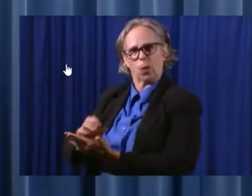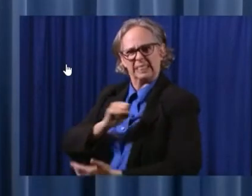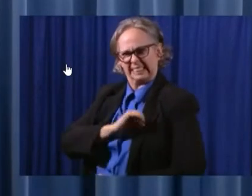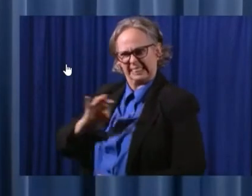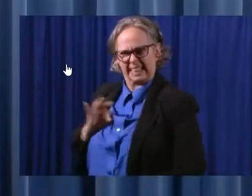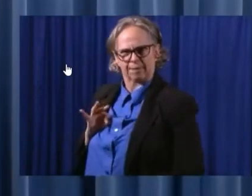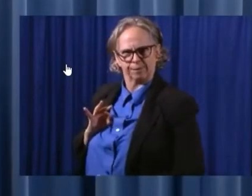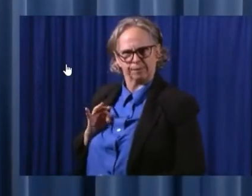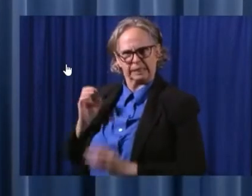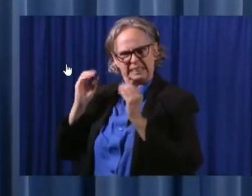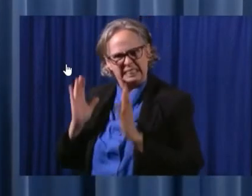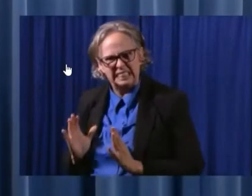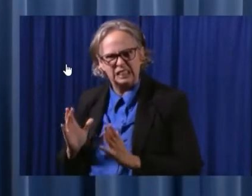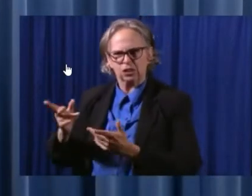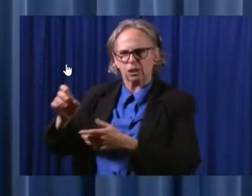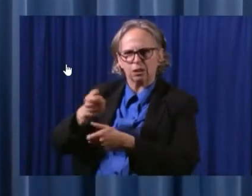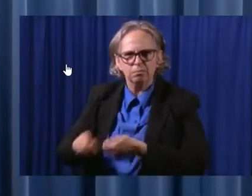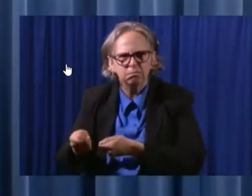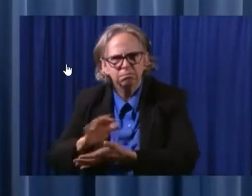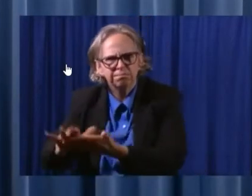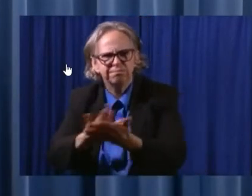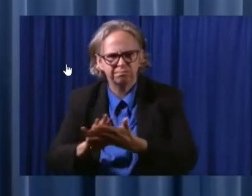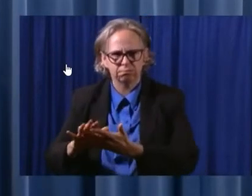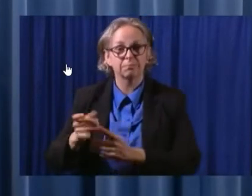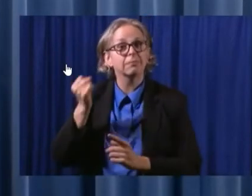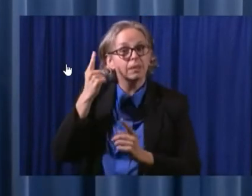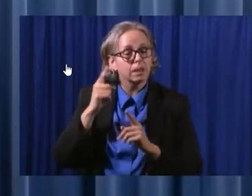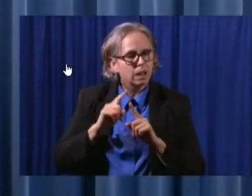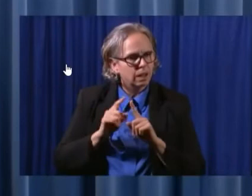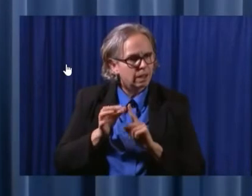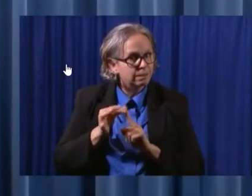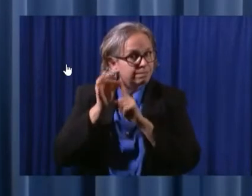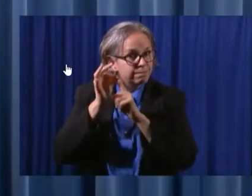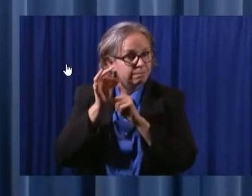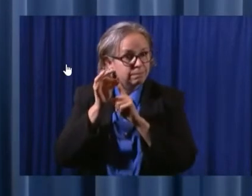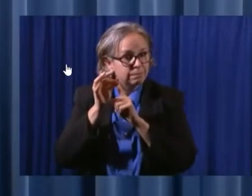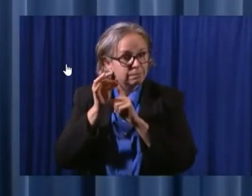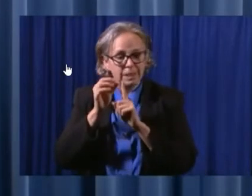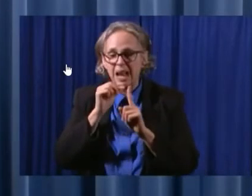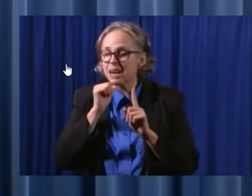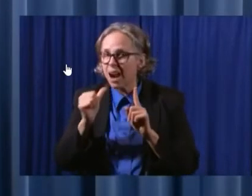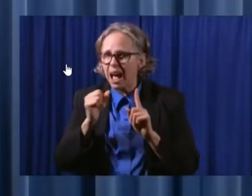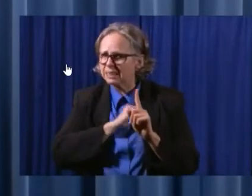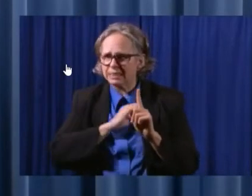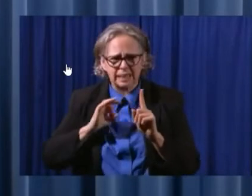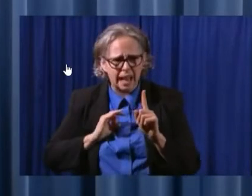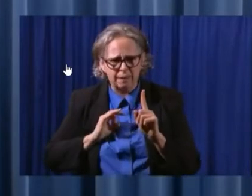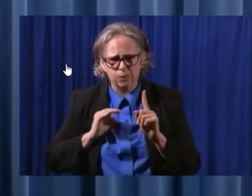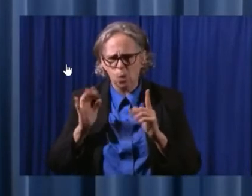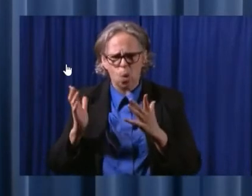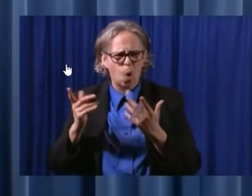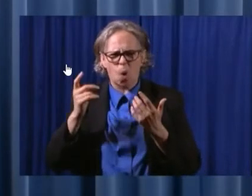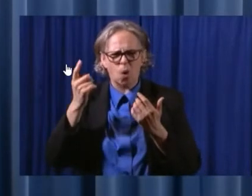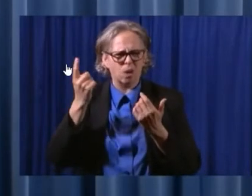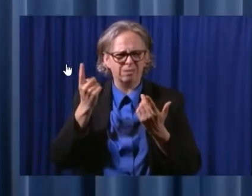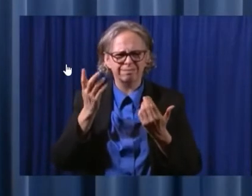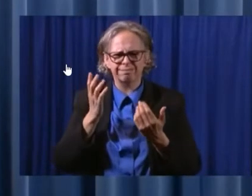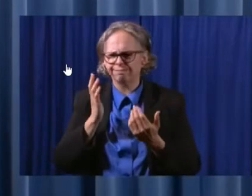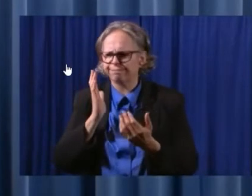virus unless it is unsafe or when doing so could significantly interfere with the learning process.